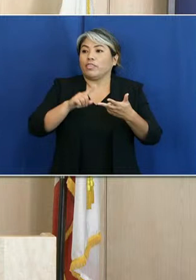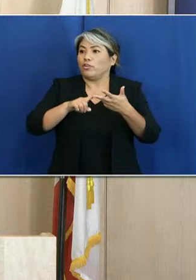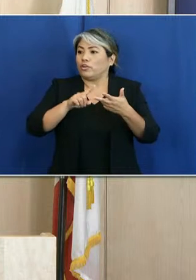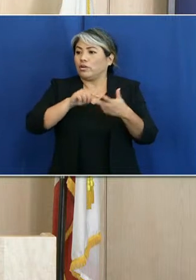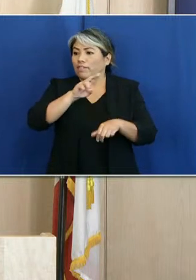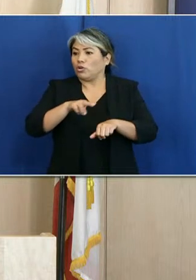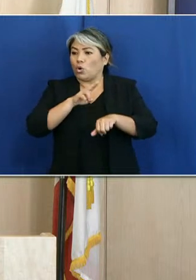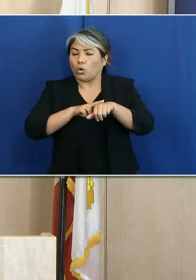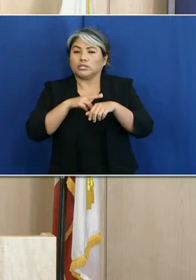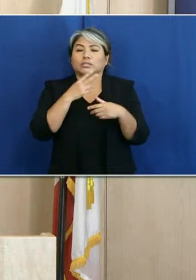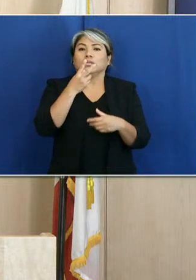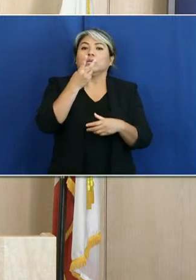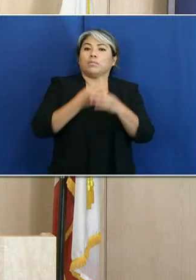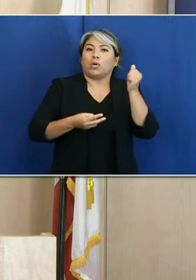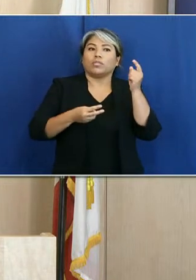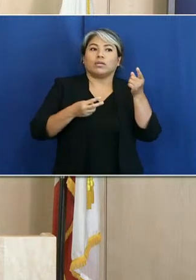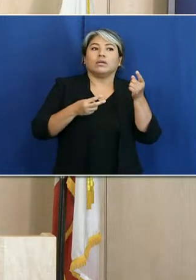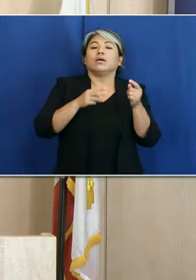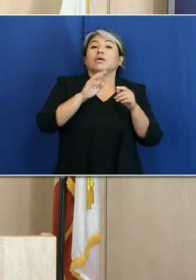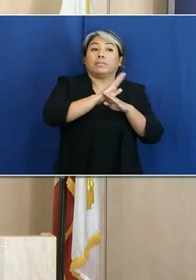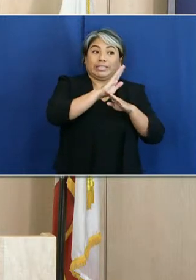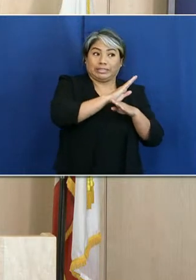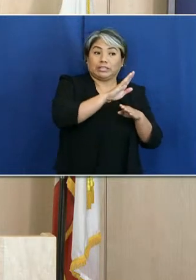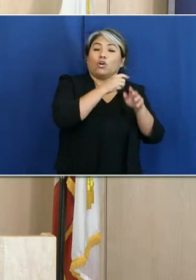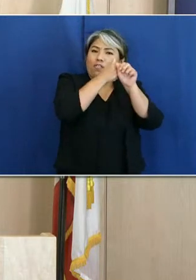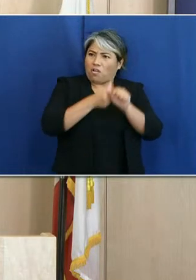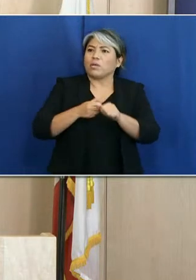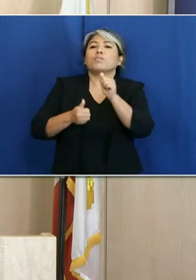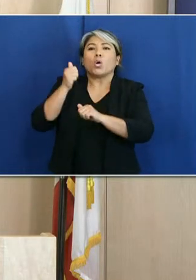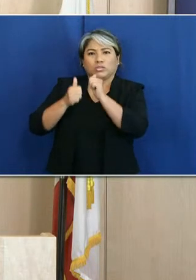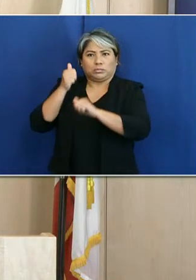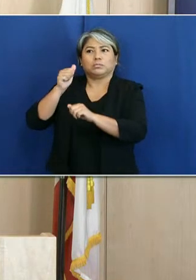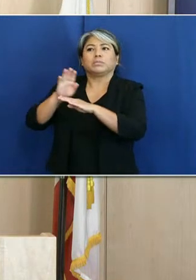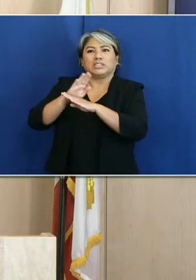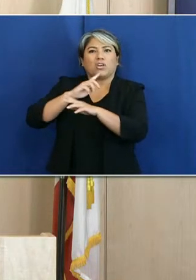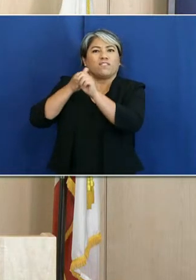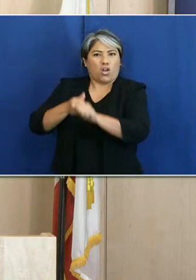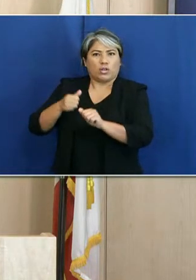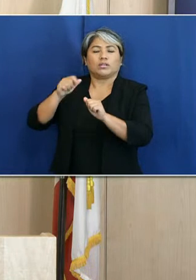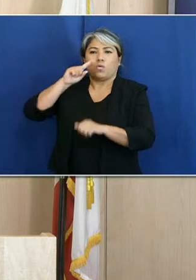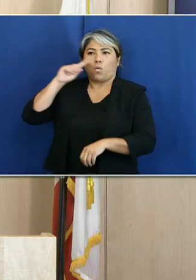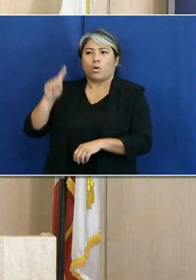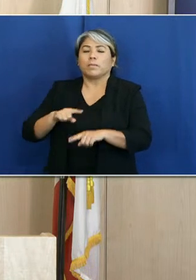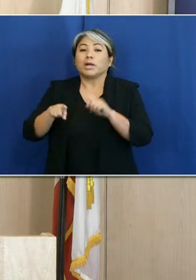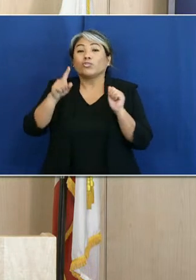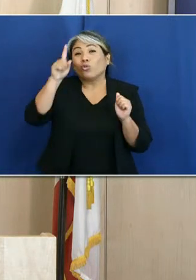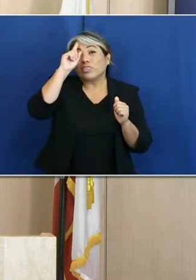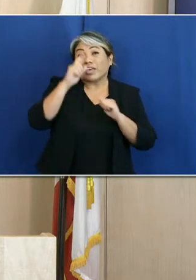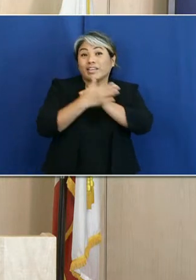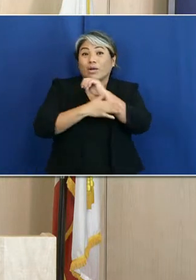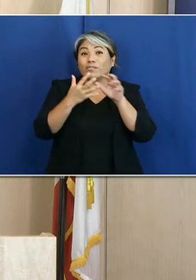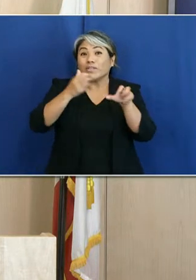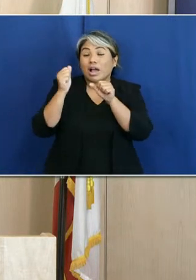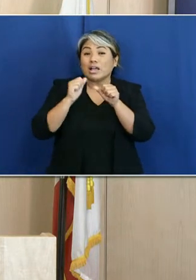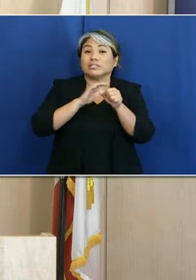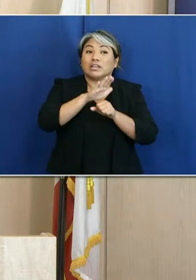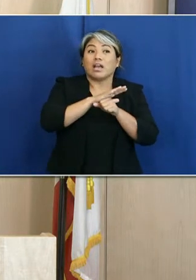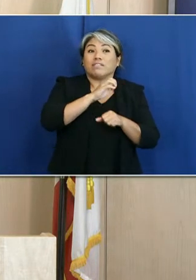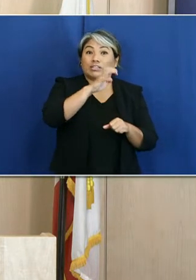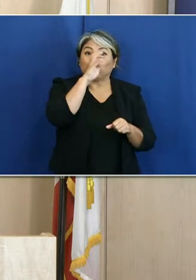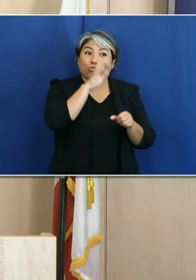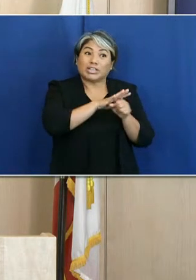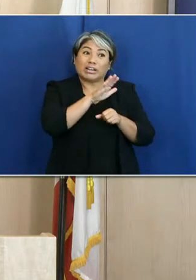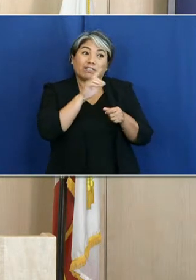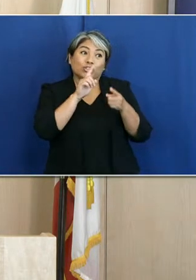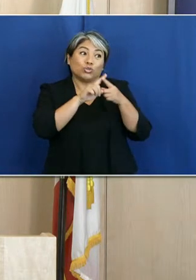that most businesses are complying with the health order, do you think the county has been fast enough and strict enough in cracking down